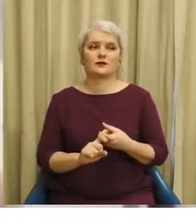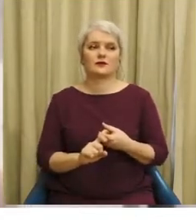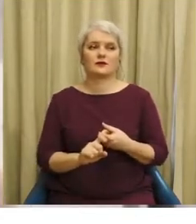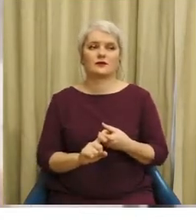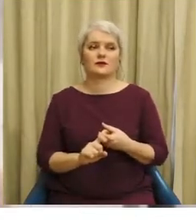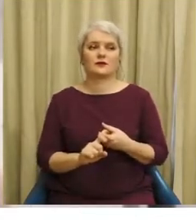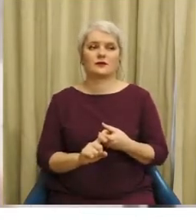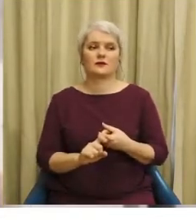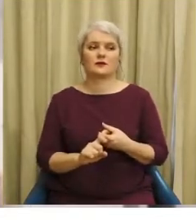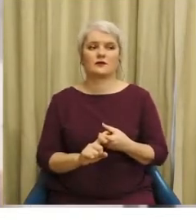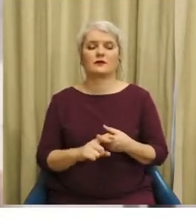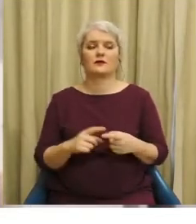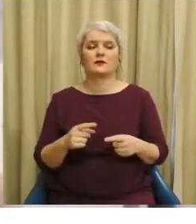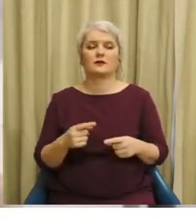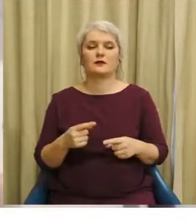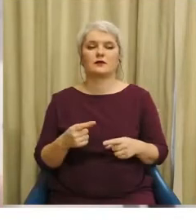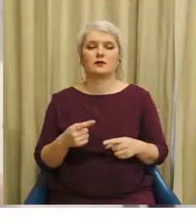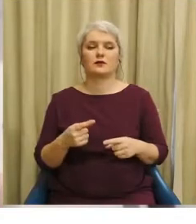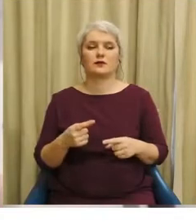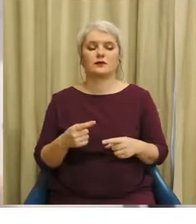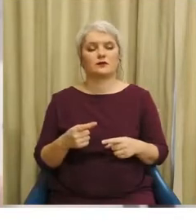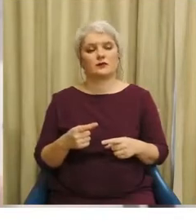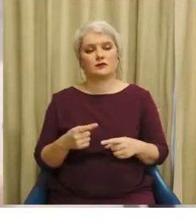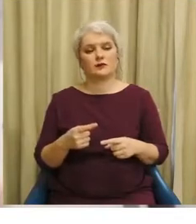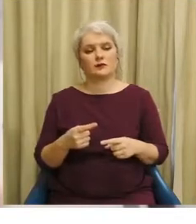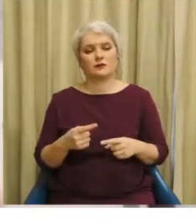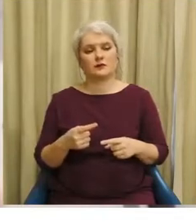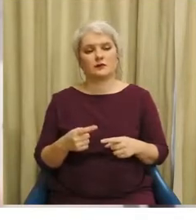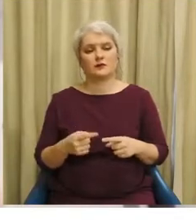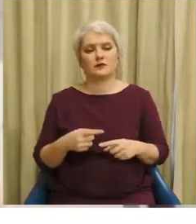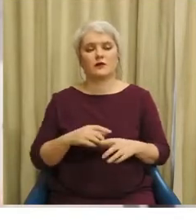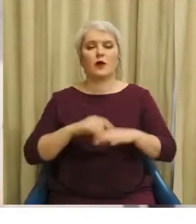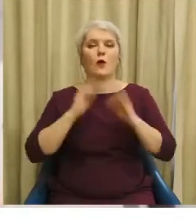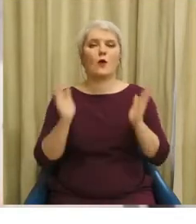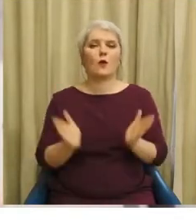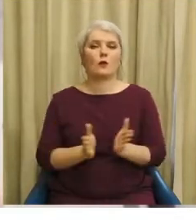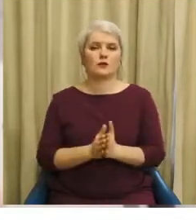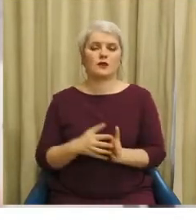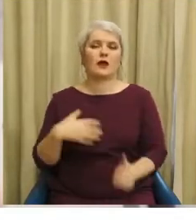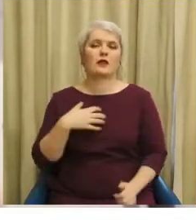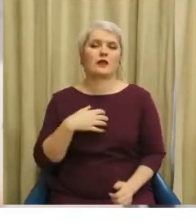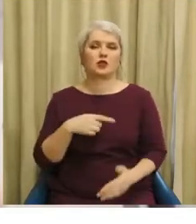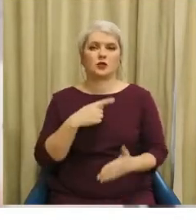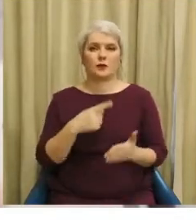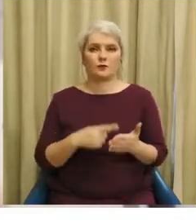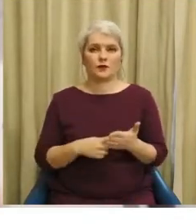we help them with their digital security, and a lot of this work is actually